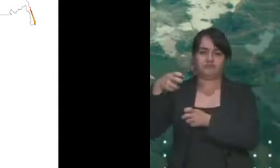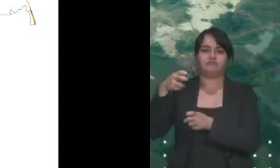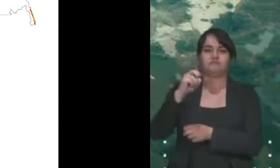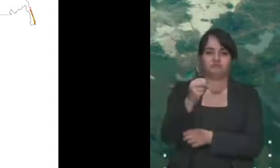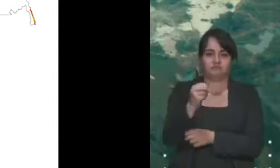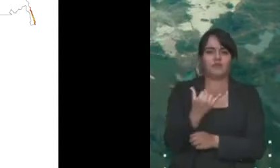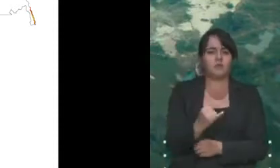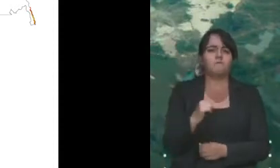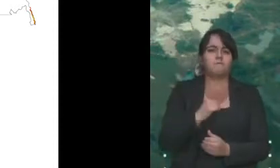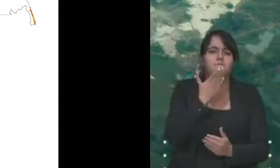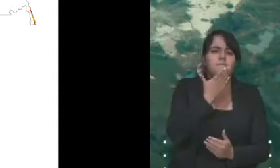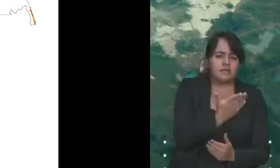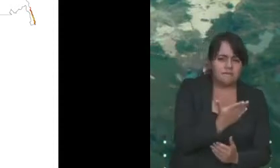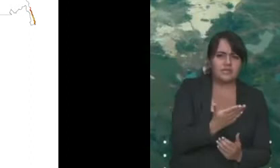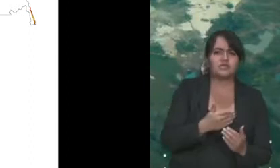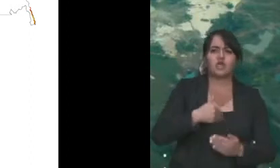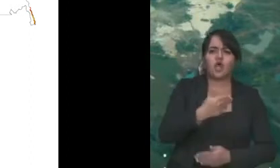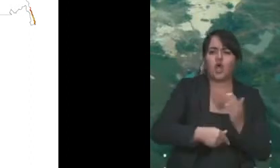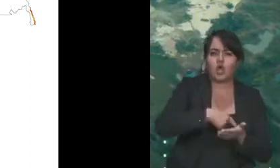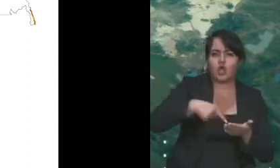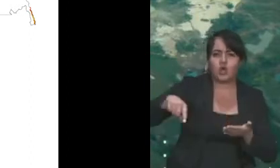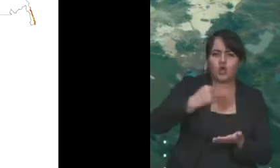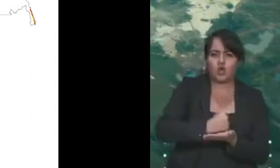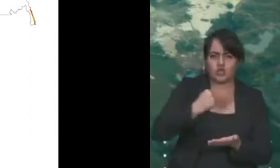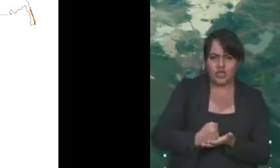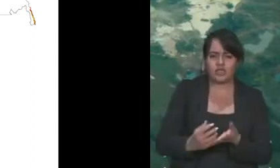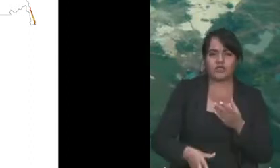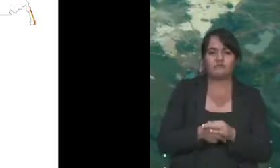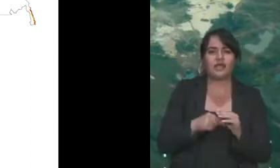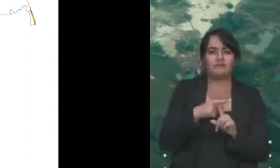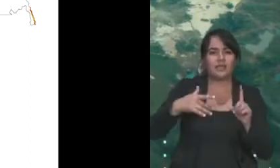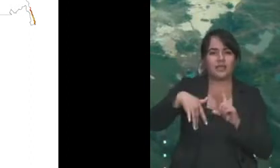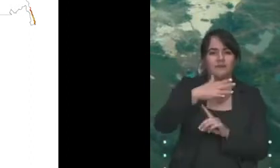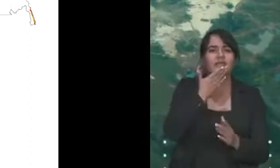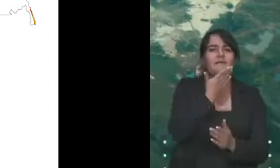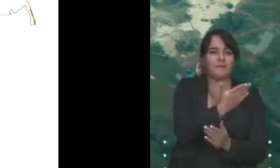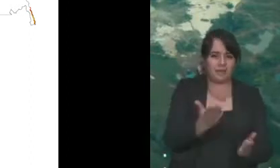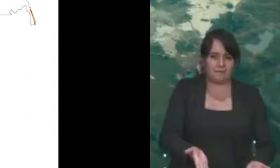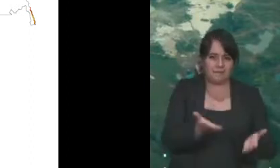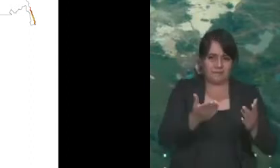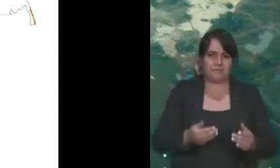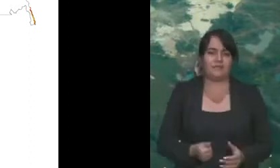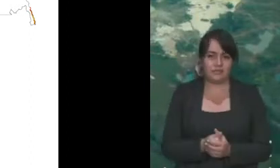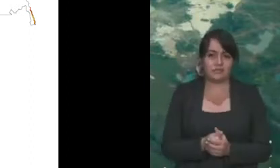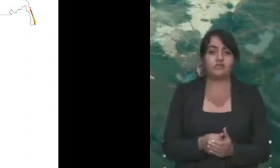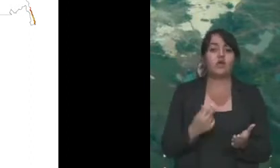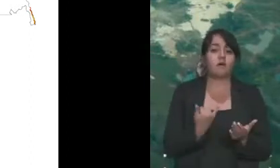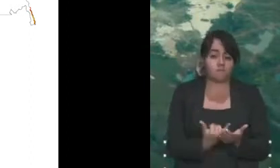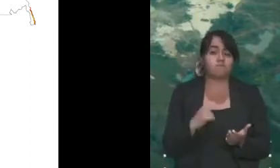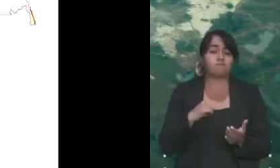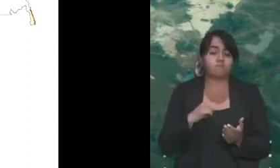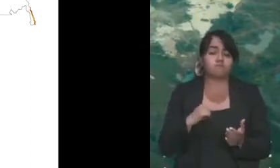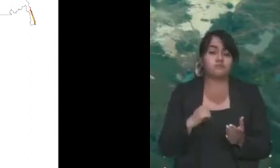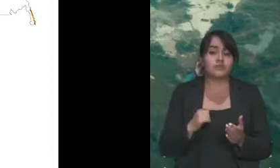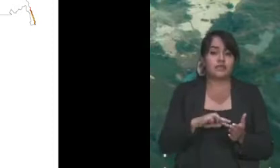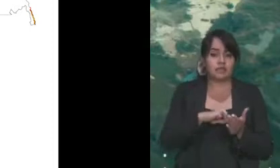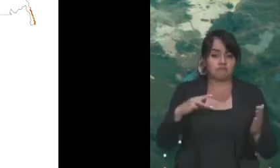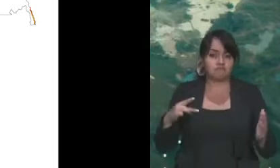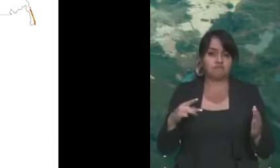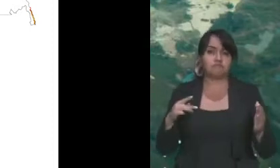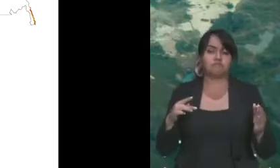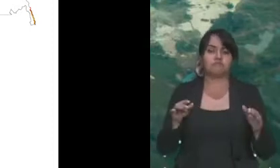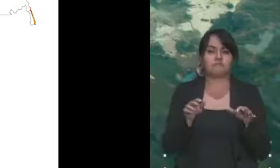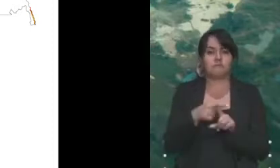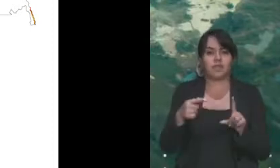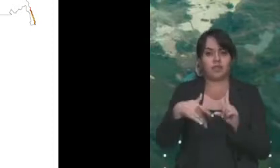activity. Here we have mining titles, concessions, and environmental licenses. These exploitation have the permits in